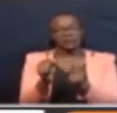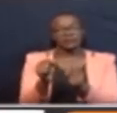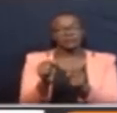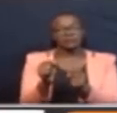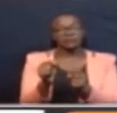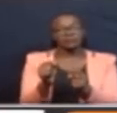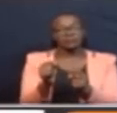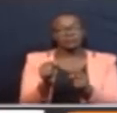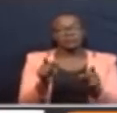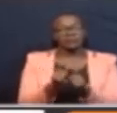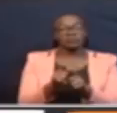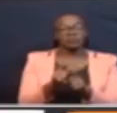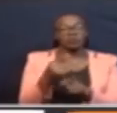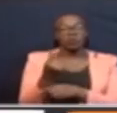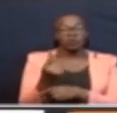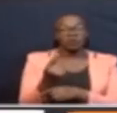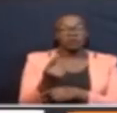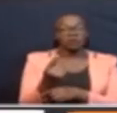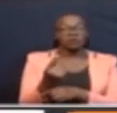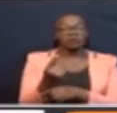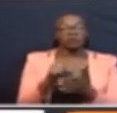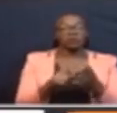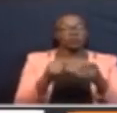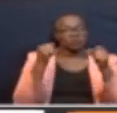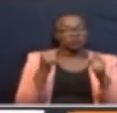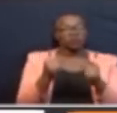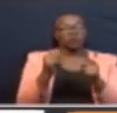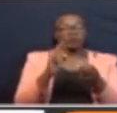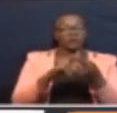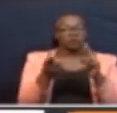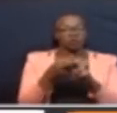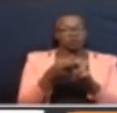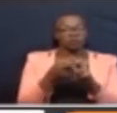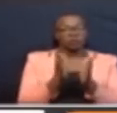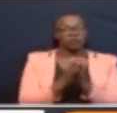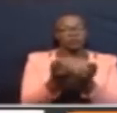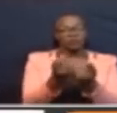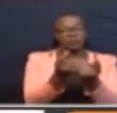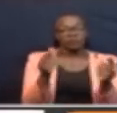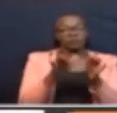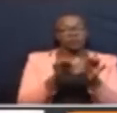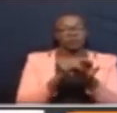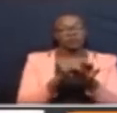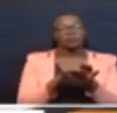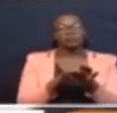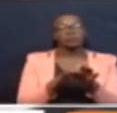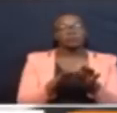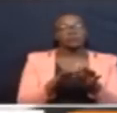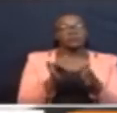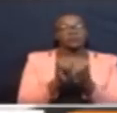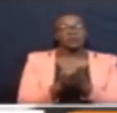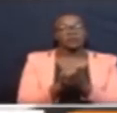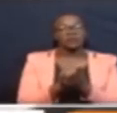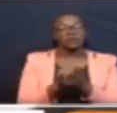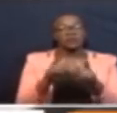Futtaim wants exceptionally strong relationships with a fewer number of brands in